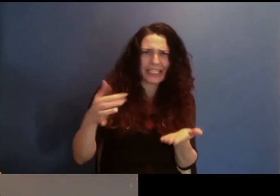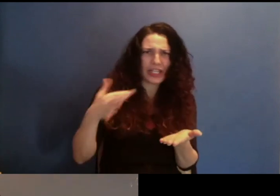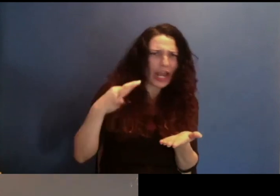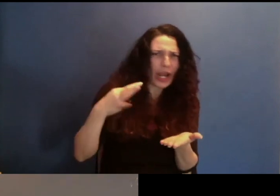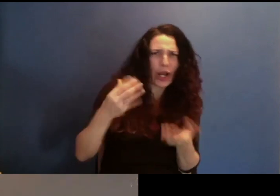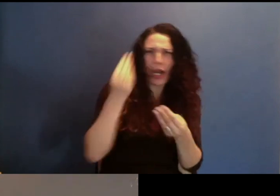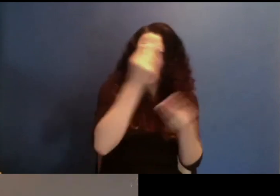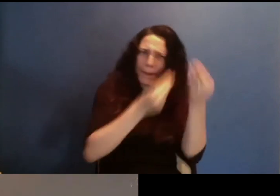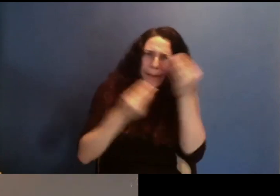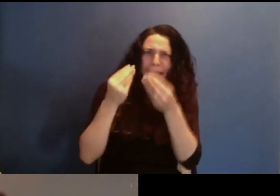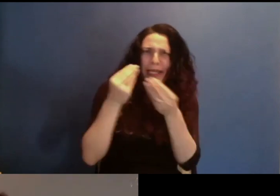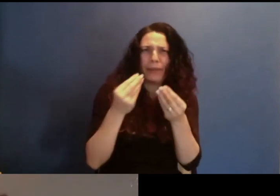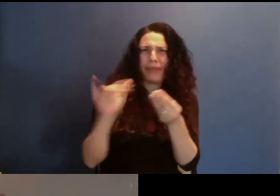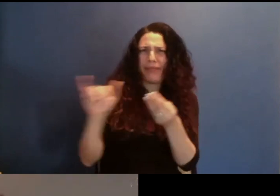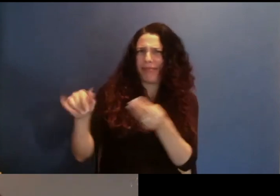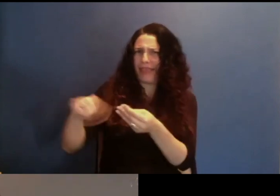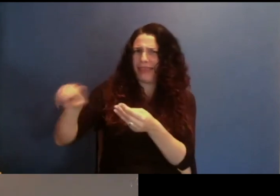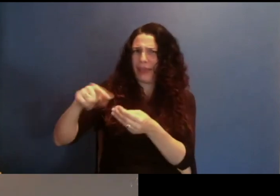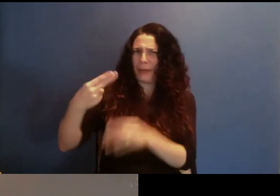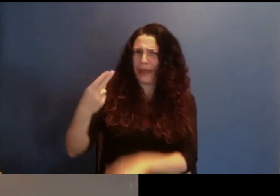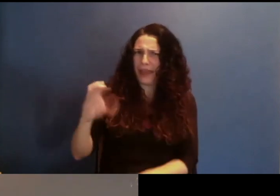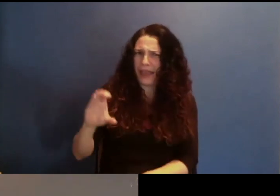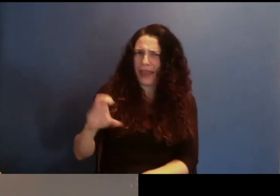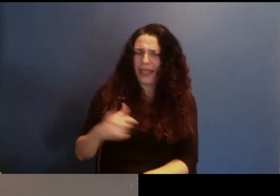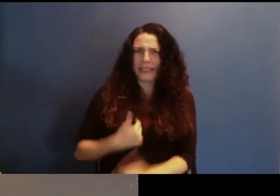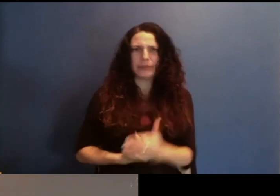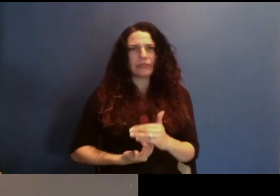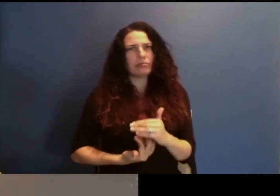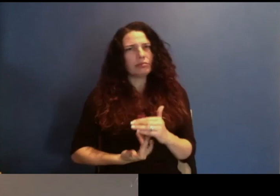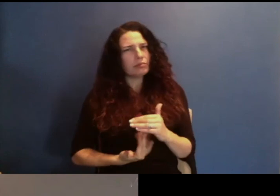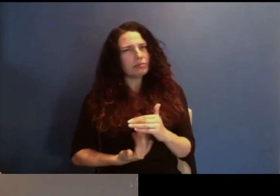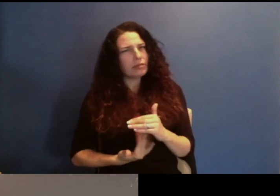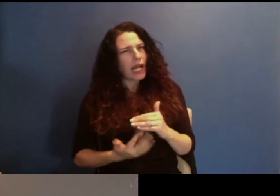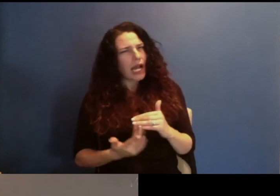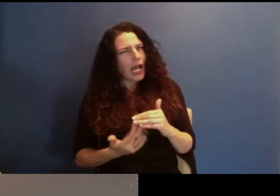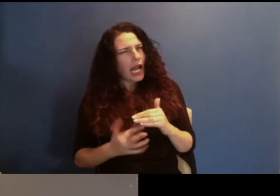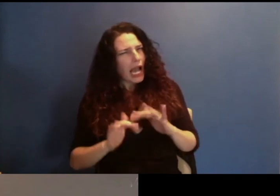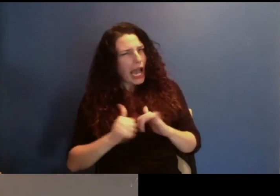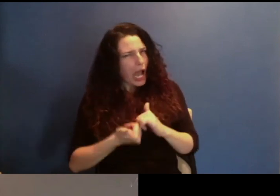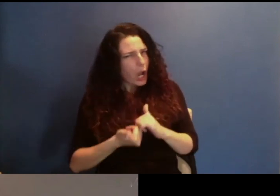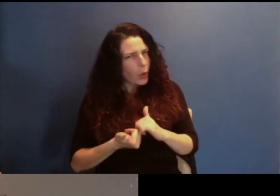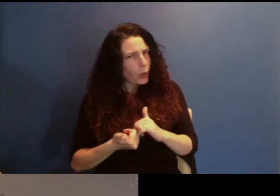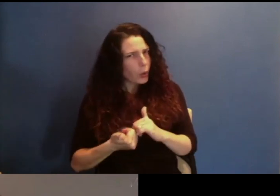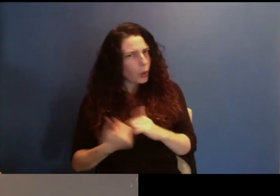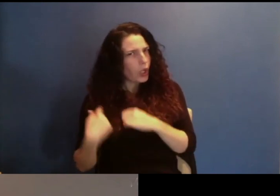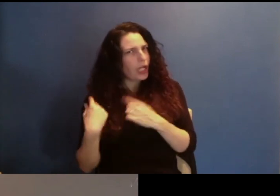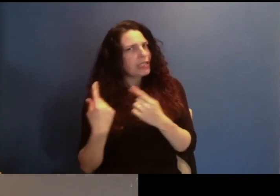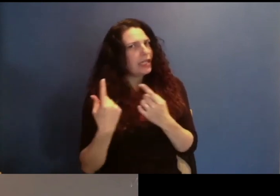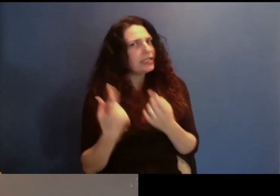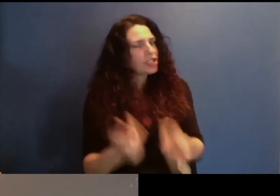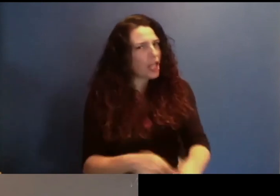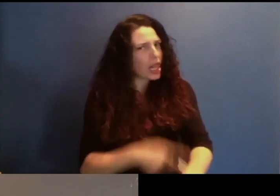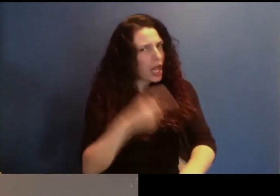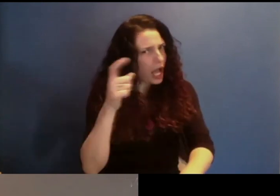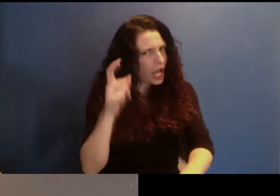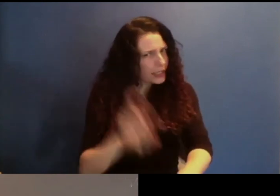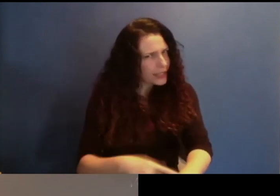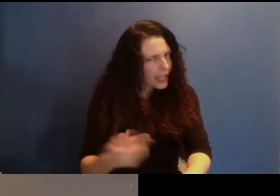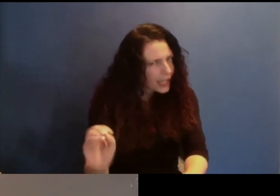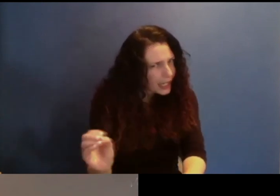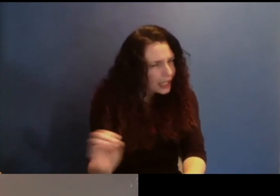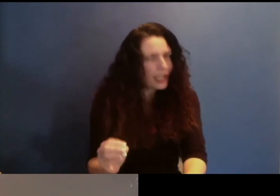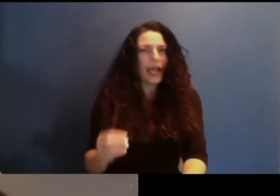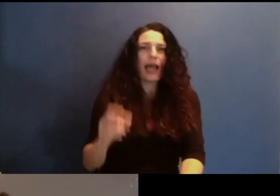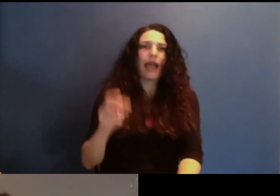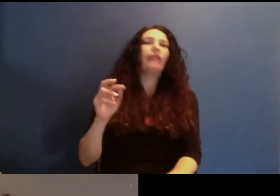blood boil, because you're like, how has this gone on for so long? And I think, like, I wish I had like Ryan Murphy money, quite frankly. So like, I could literally just be like,